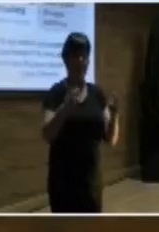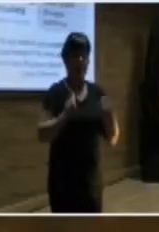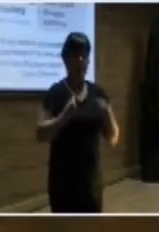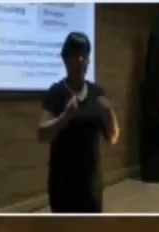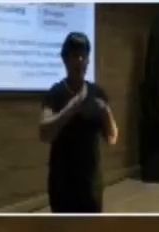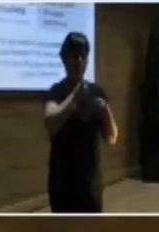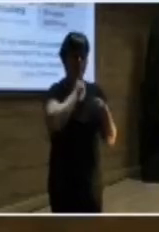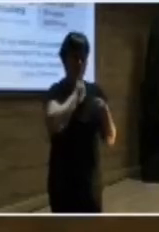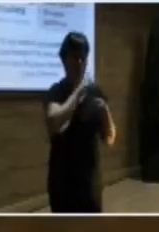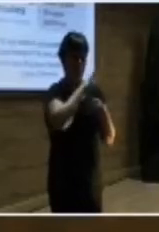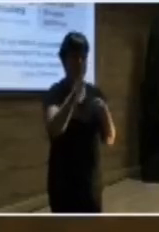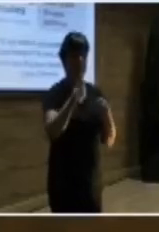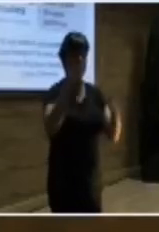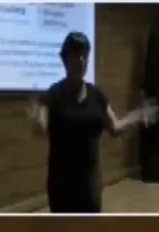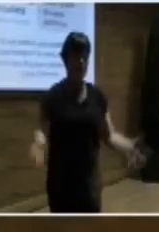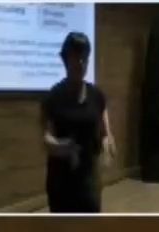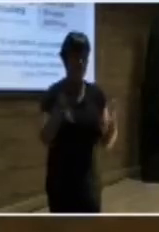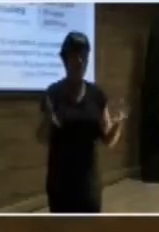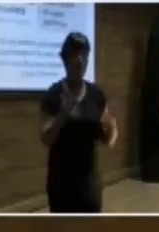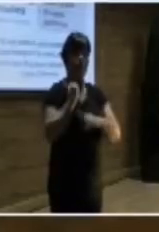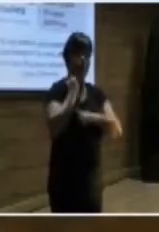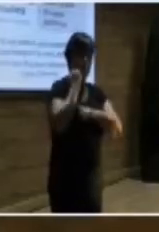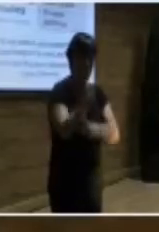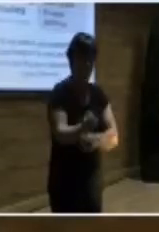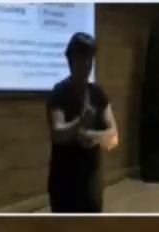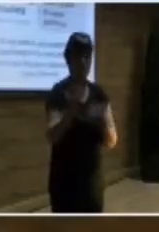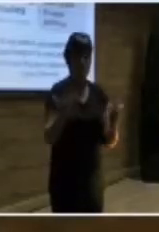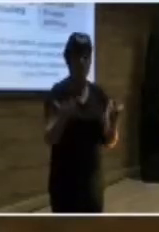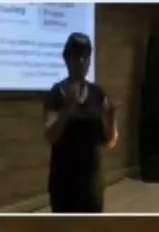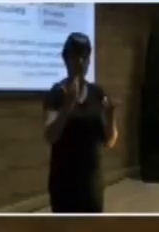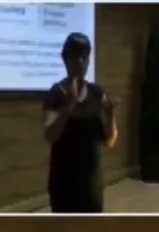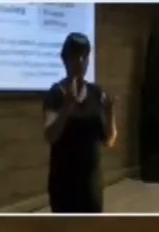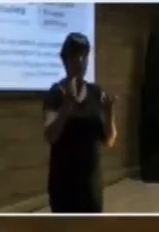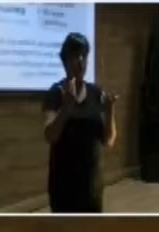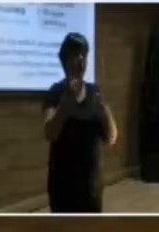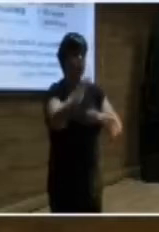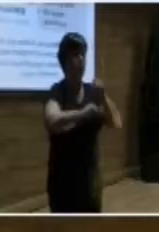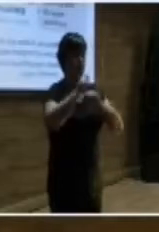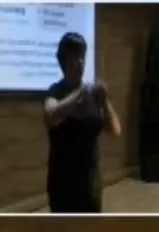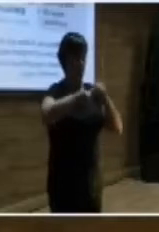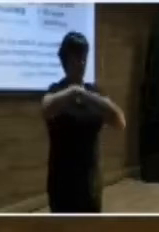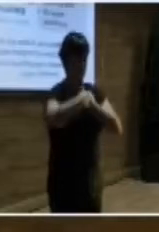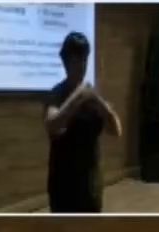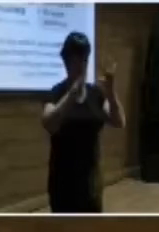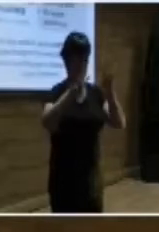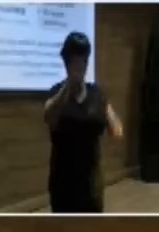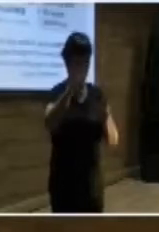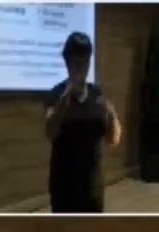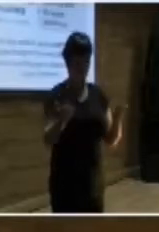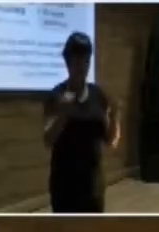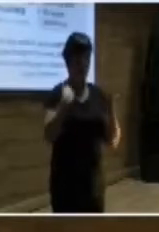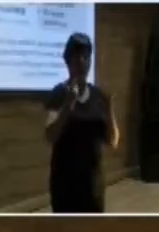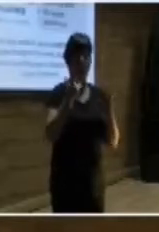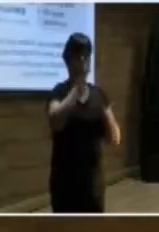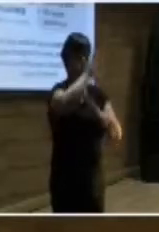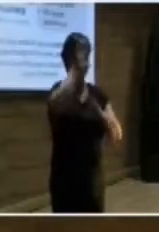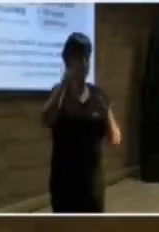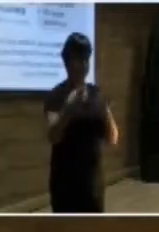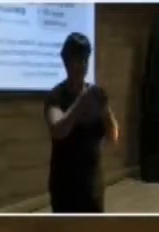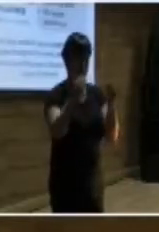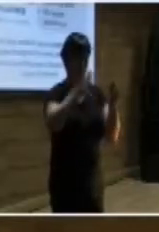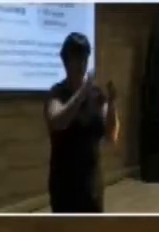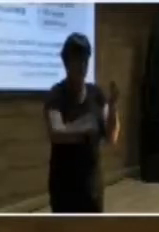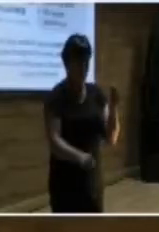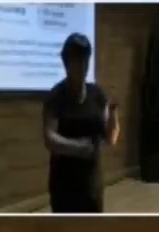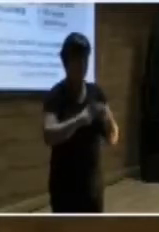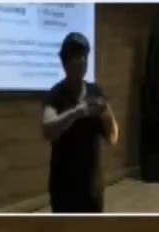member organizations all over the world. And we've got member associations in countries in Africa, in the